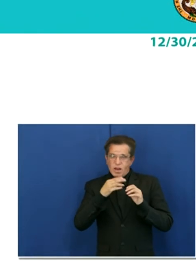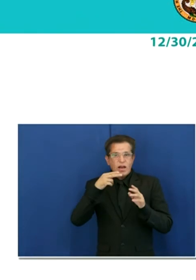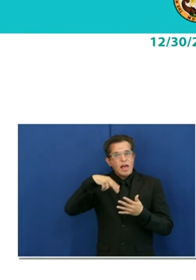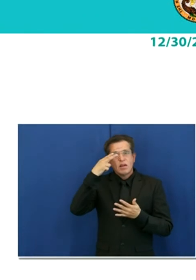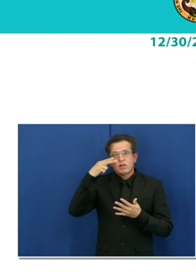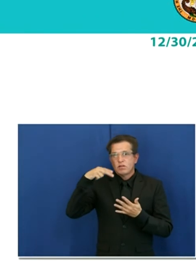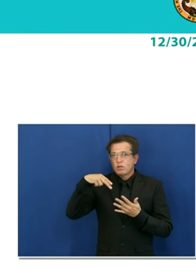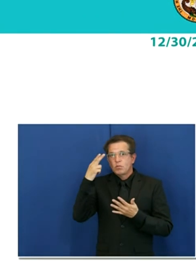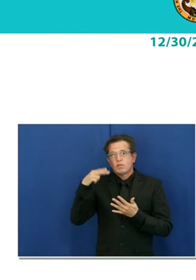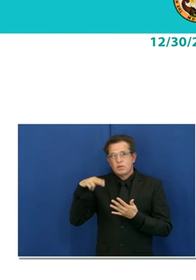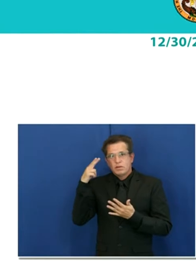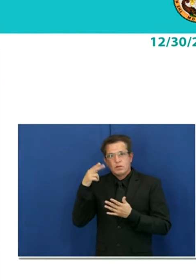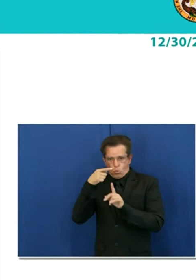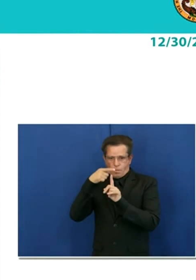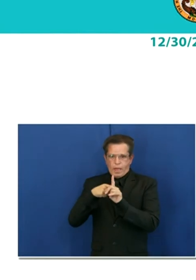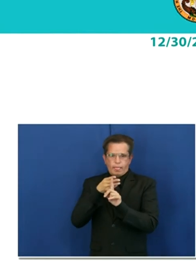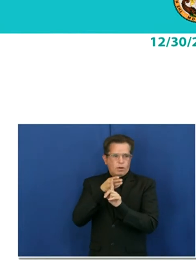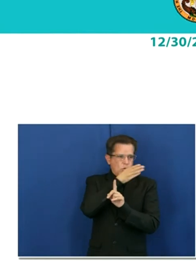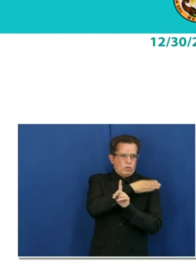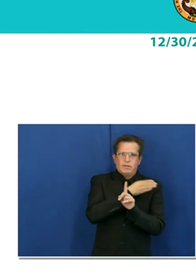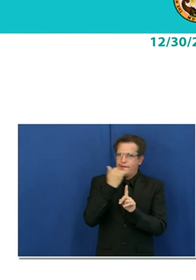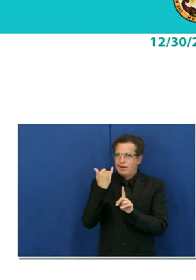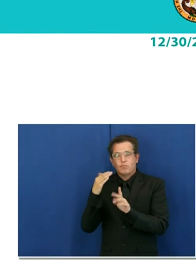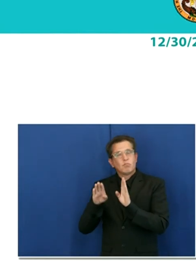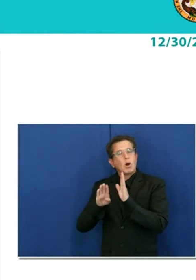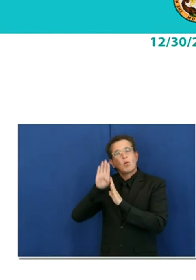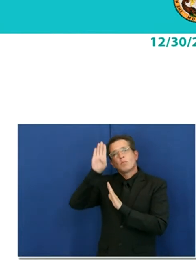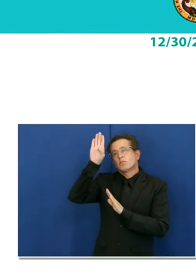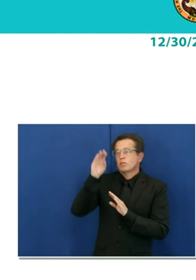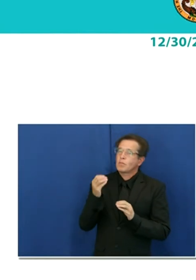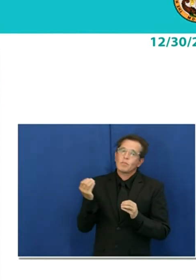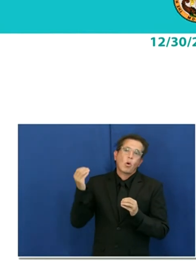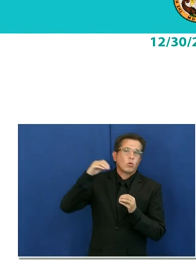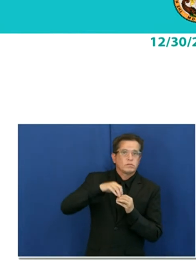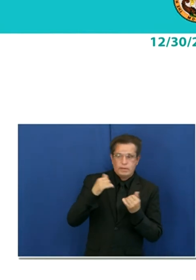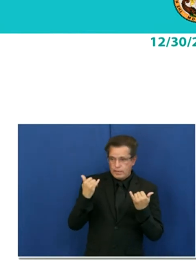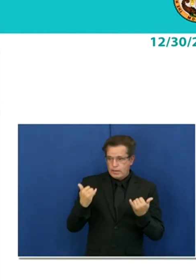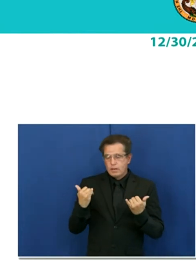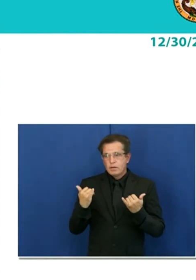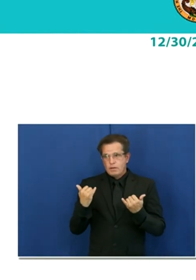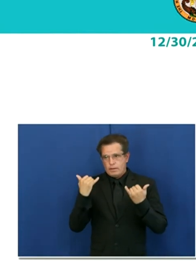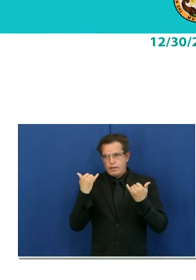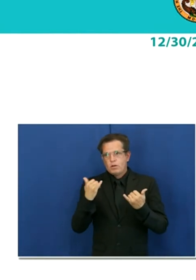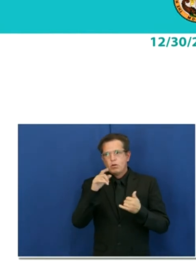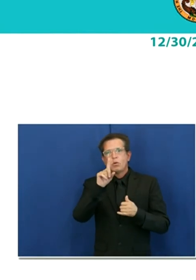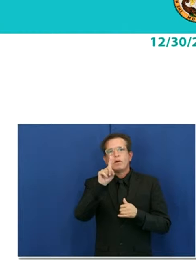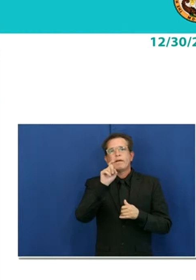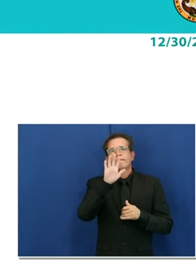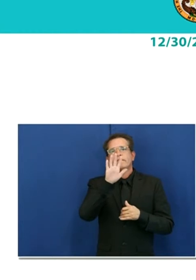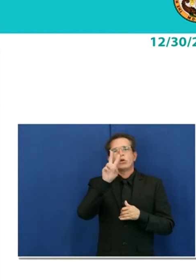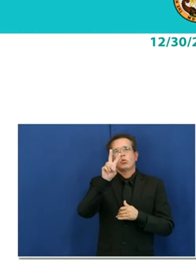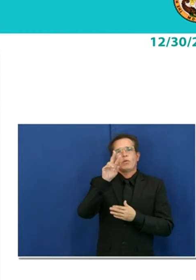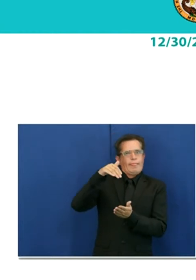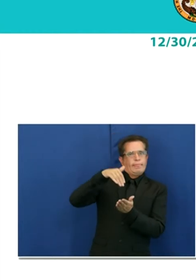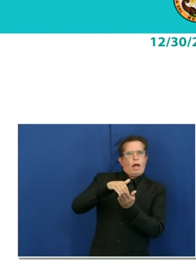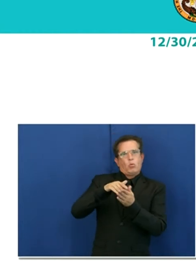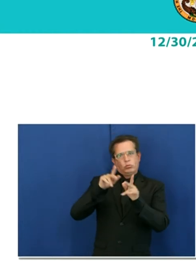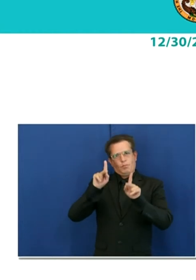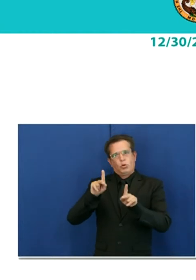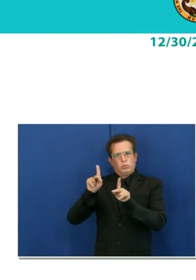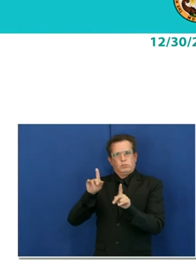higher than the case counts just 1 month ago. Today's case count is just over 152,000 cases, including